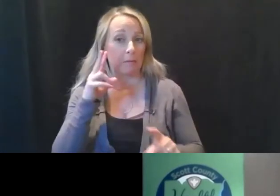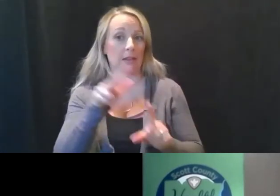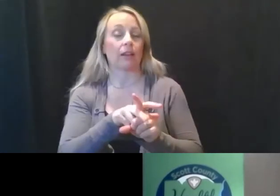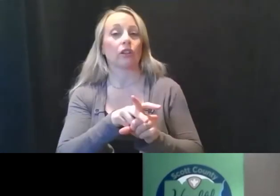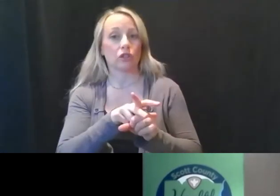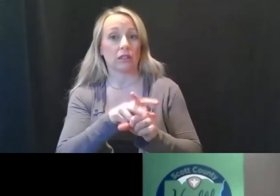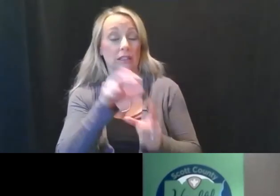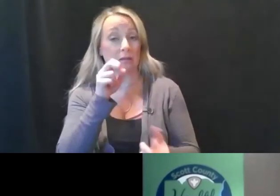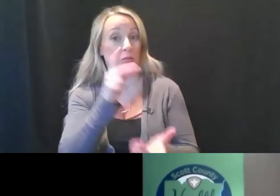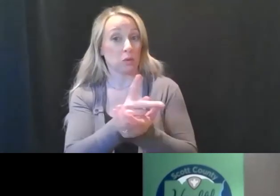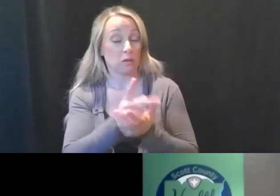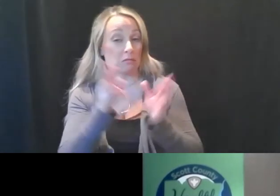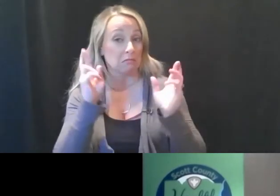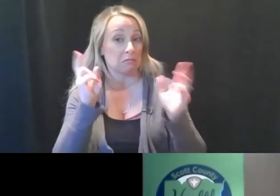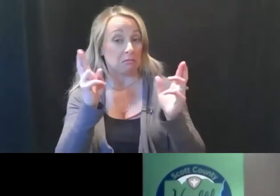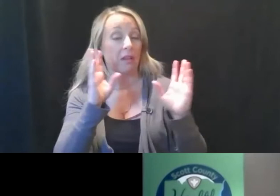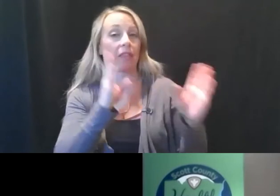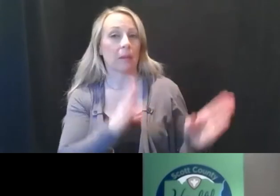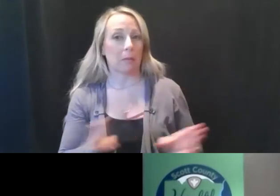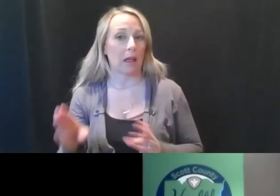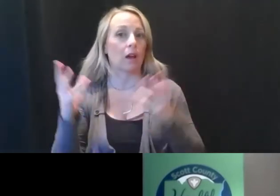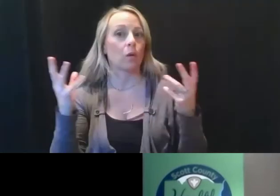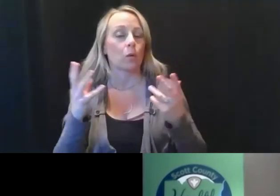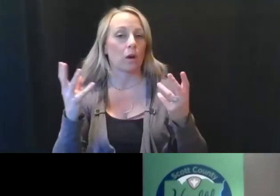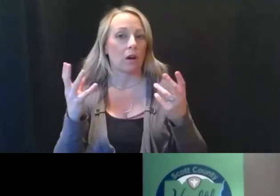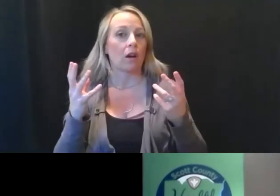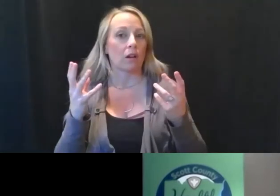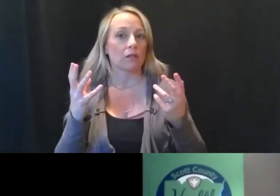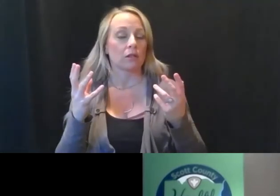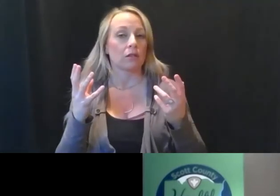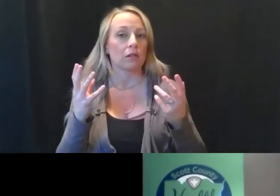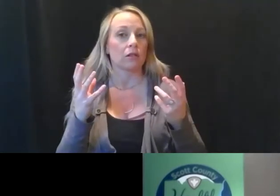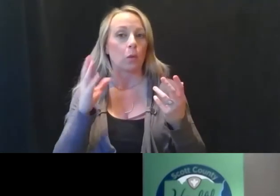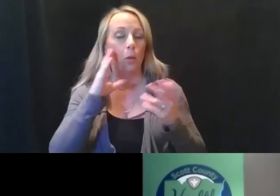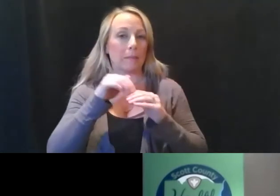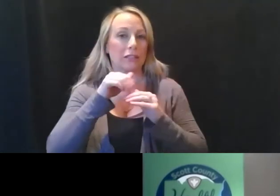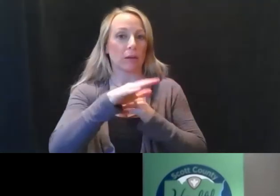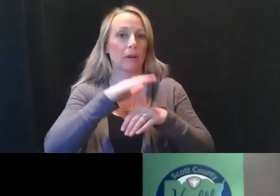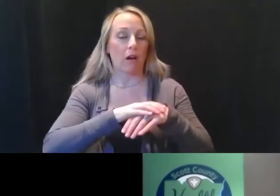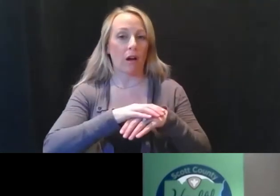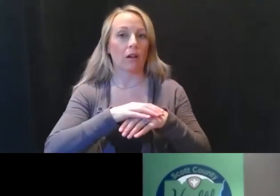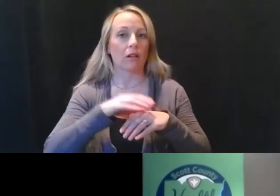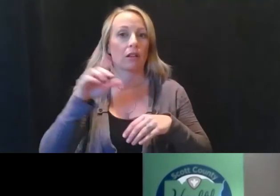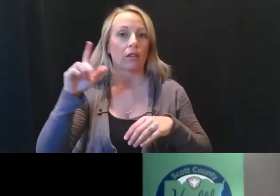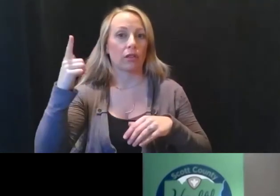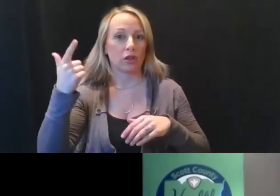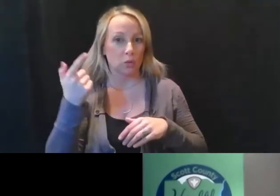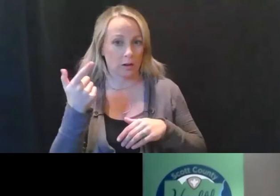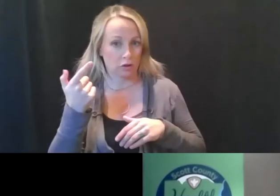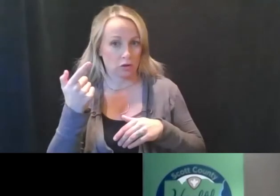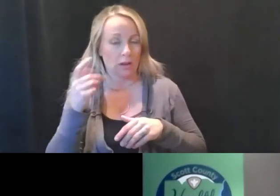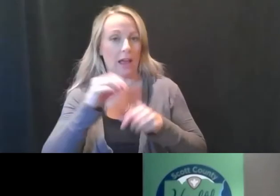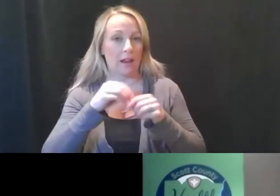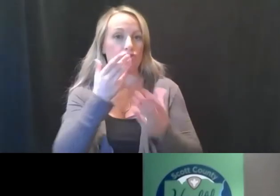is approved, the plan is for it to be shipped on October 21st. It should arrive in the state